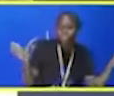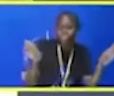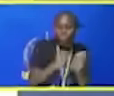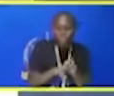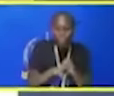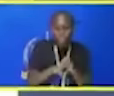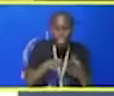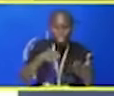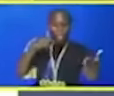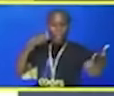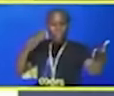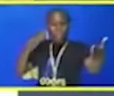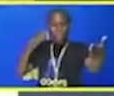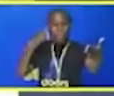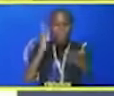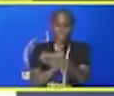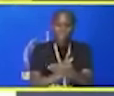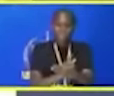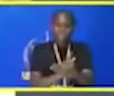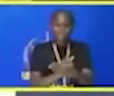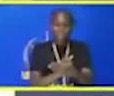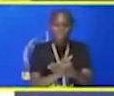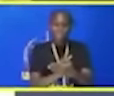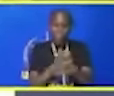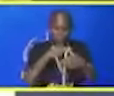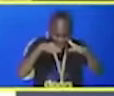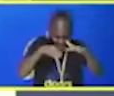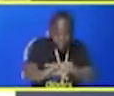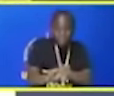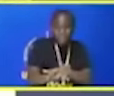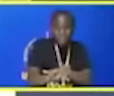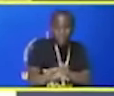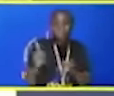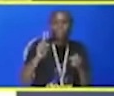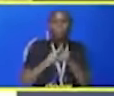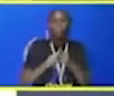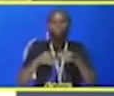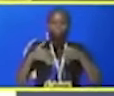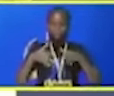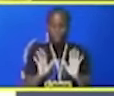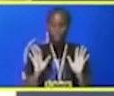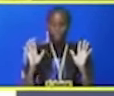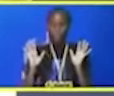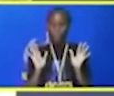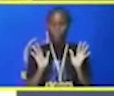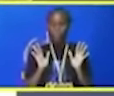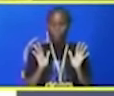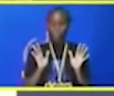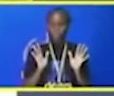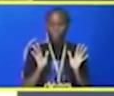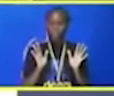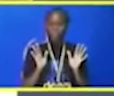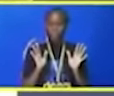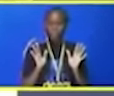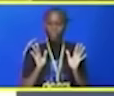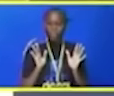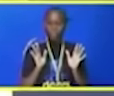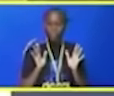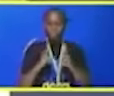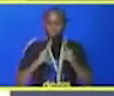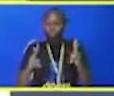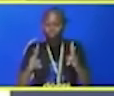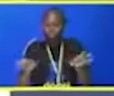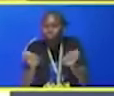until permission is granted. Anything new comes closed. So closed doors are not all